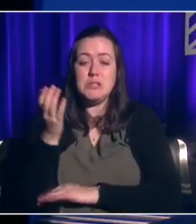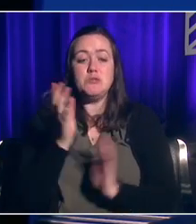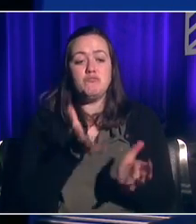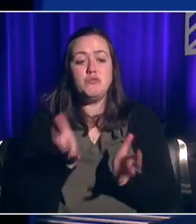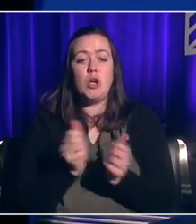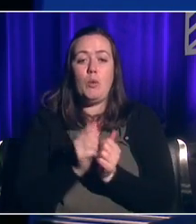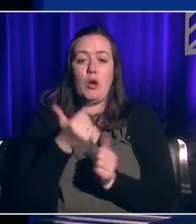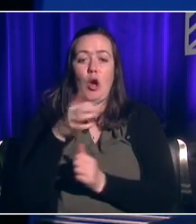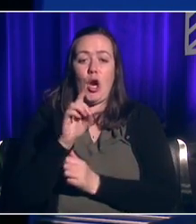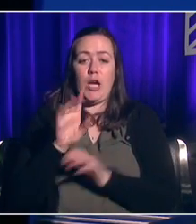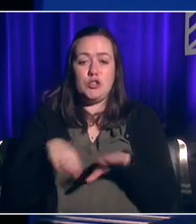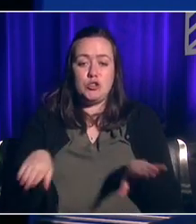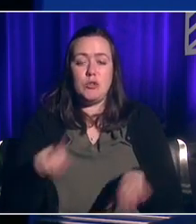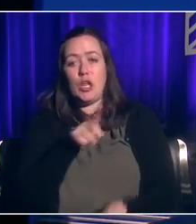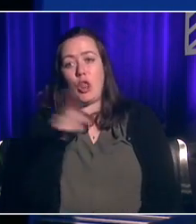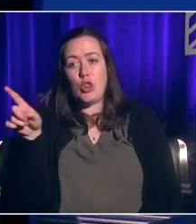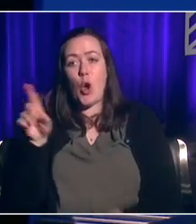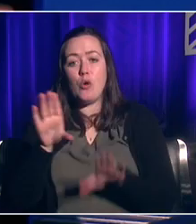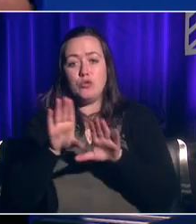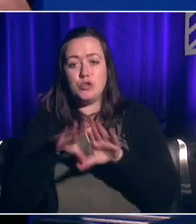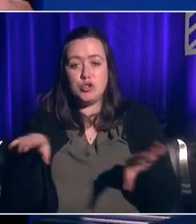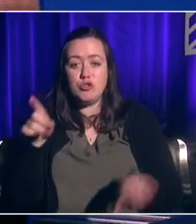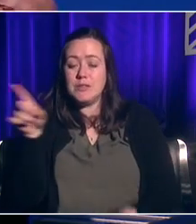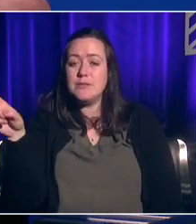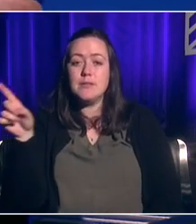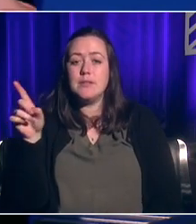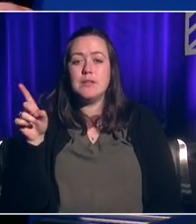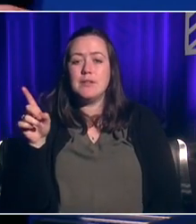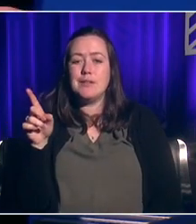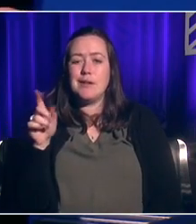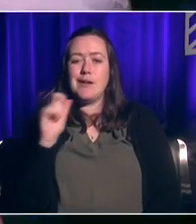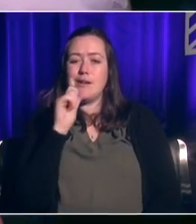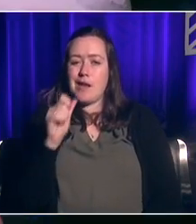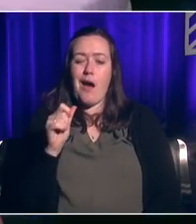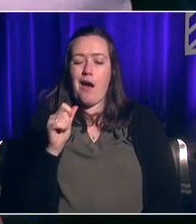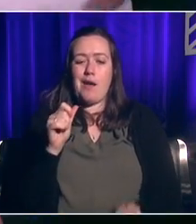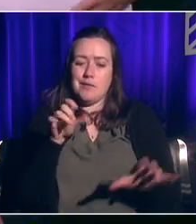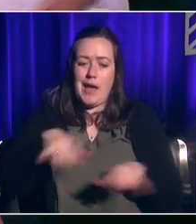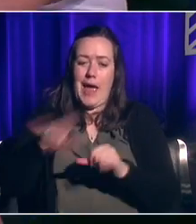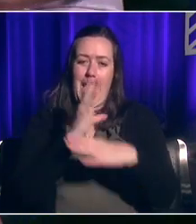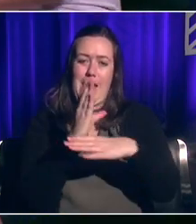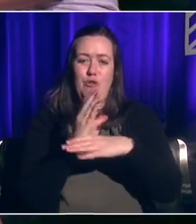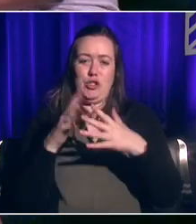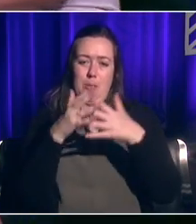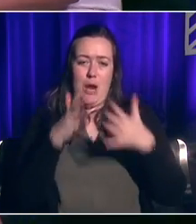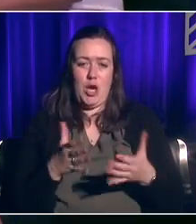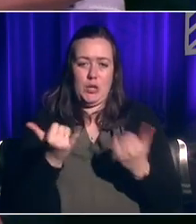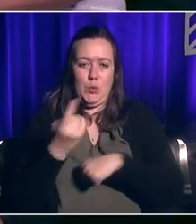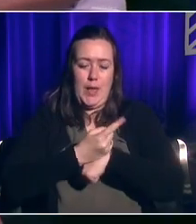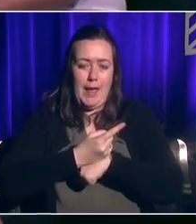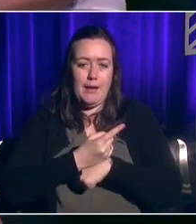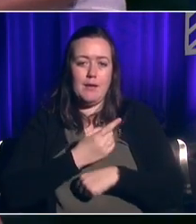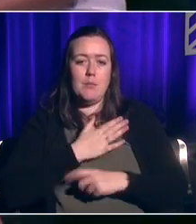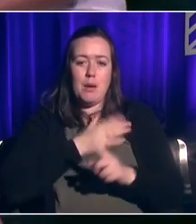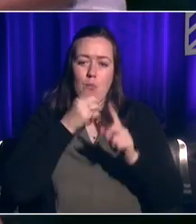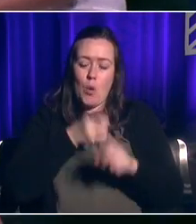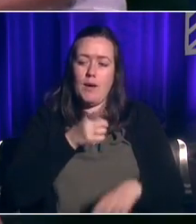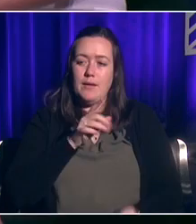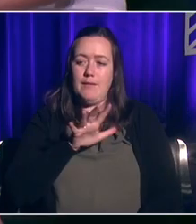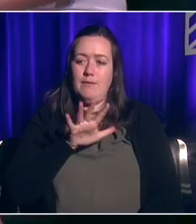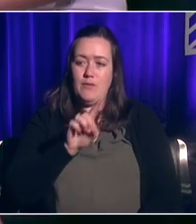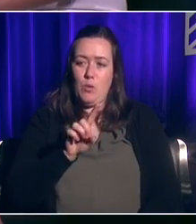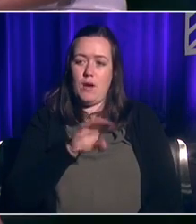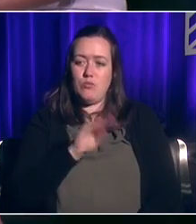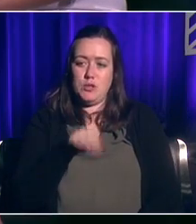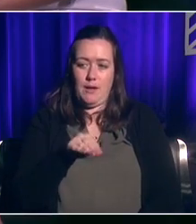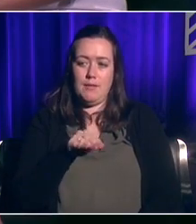is, those grandchildren are not in the classrooms of America today. And what I mean by that is 51% of kids in